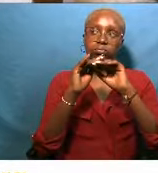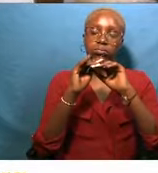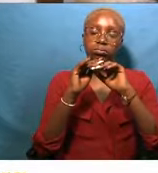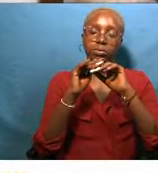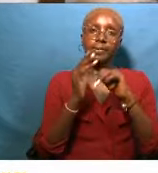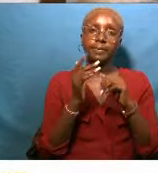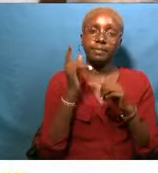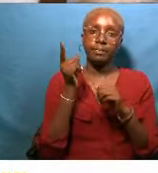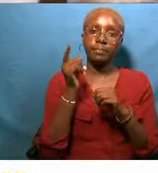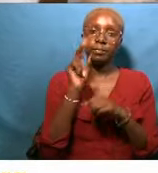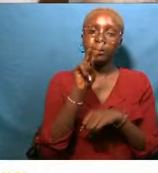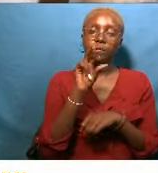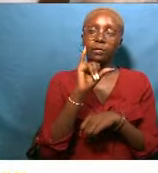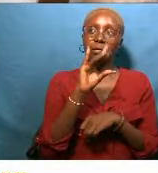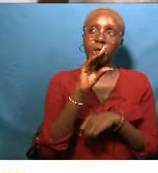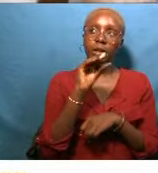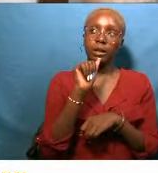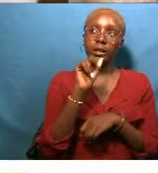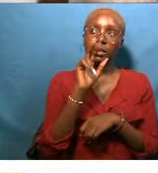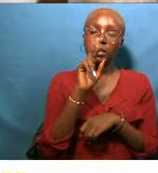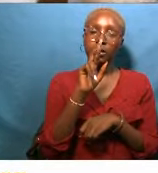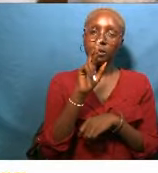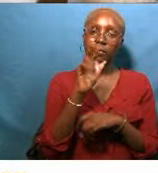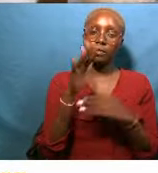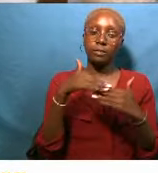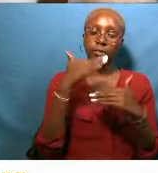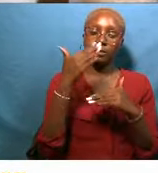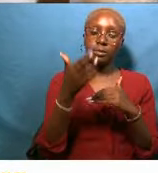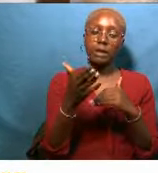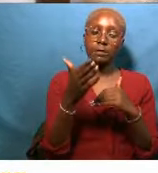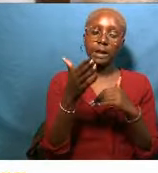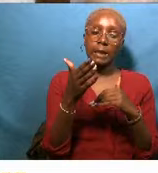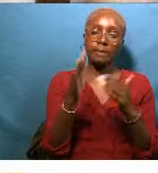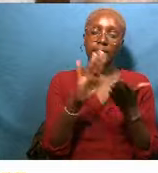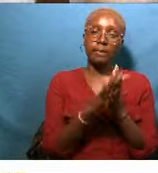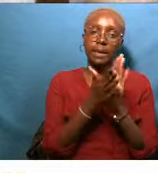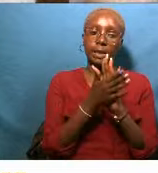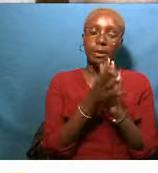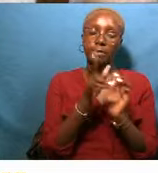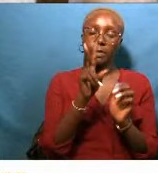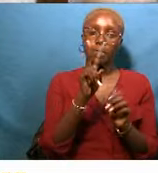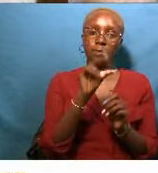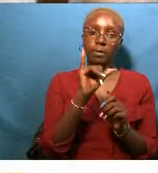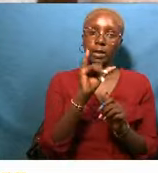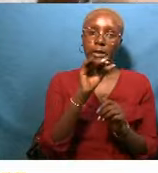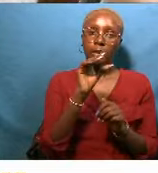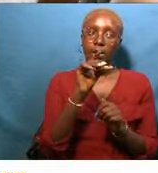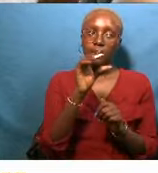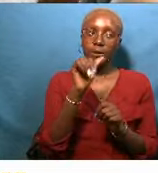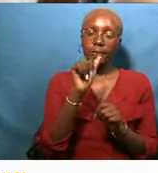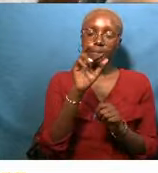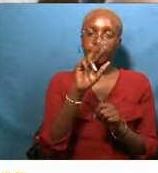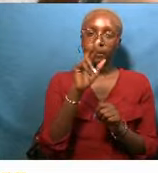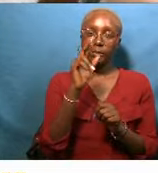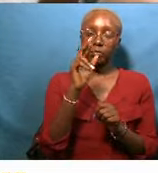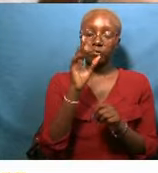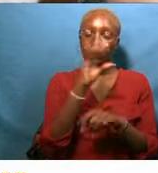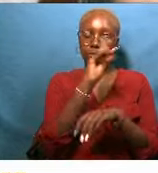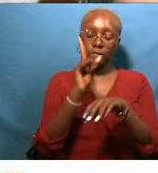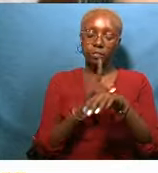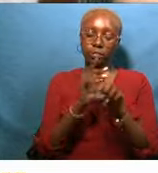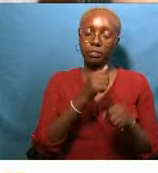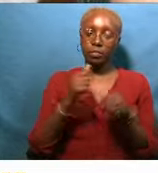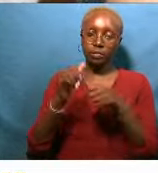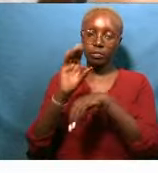Adolua, after his appointment as the Vicar General of the Diocese of All Saints. Blessed be